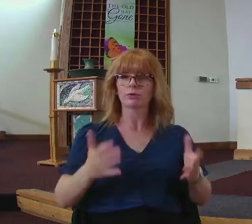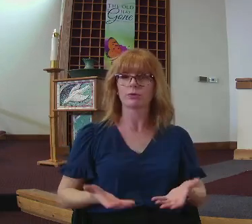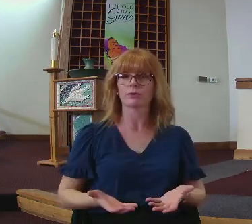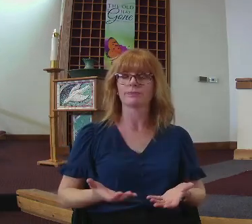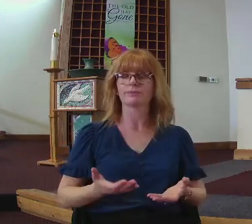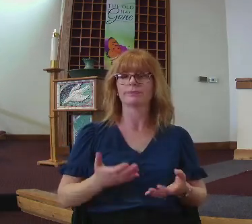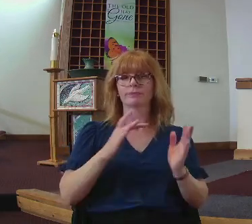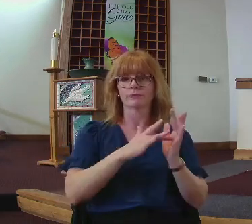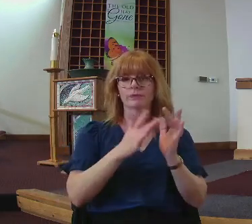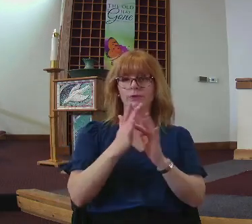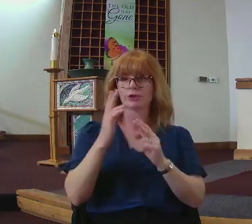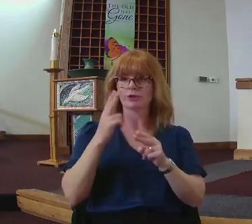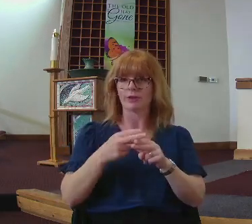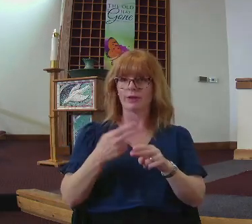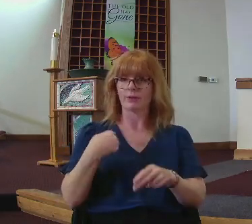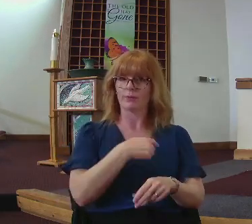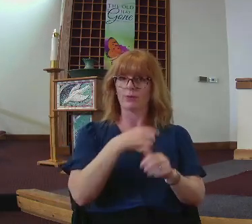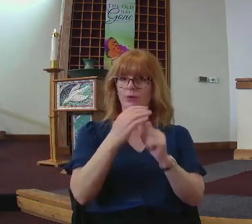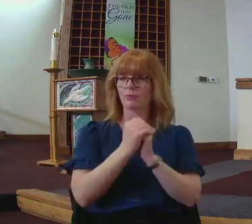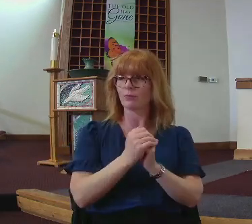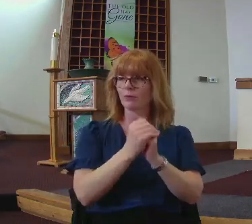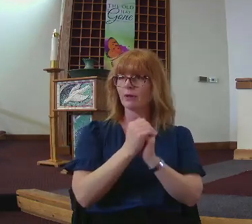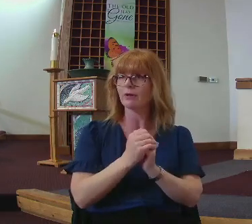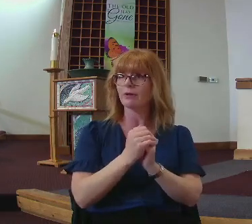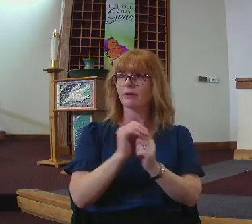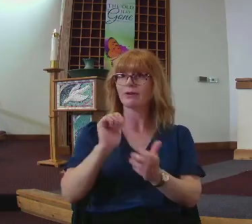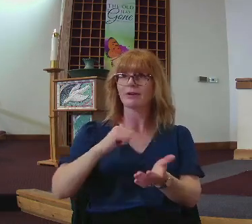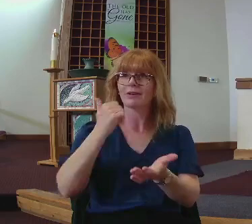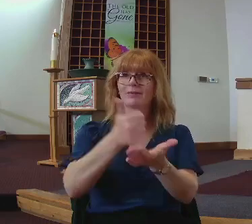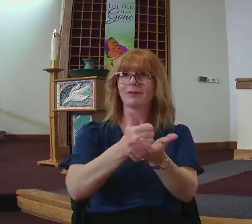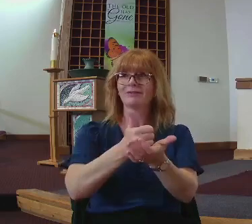Jesus' name we pray. Amen.